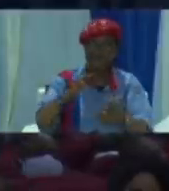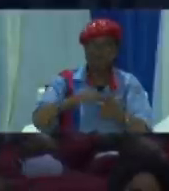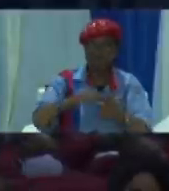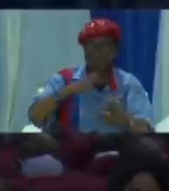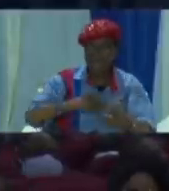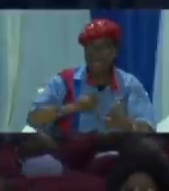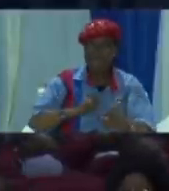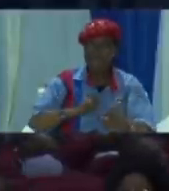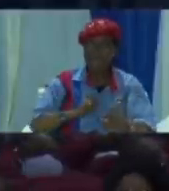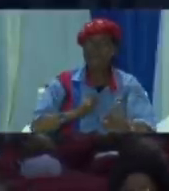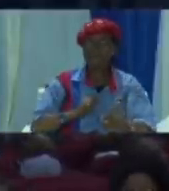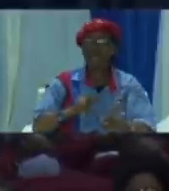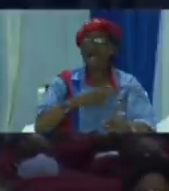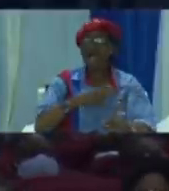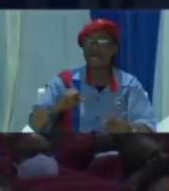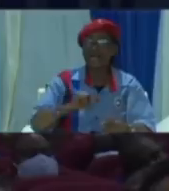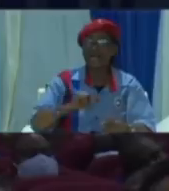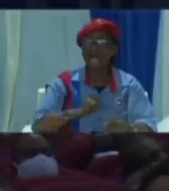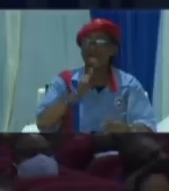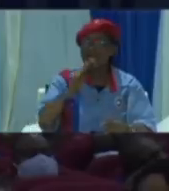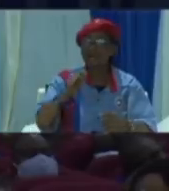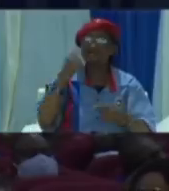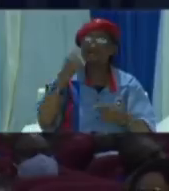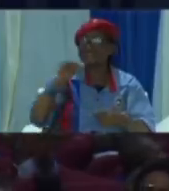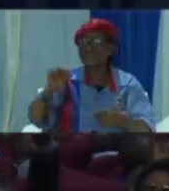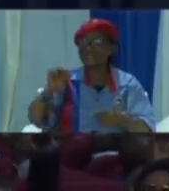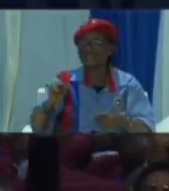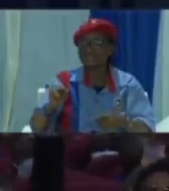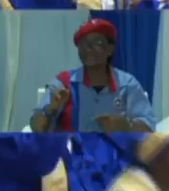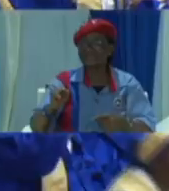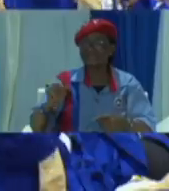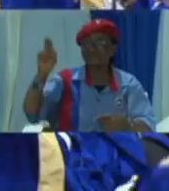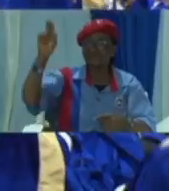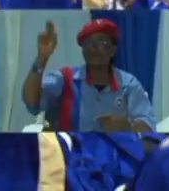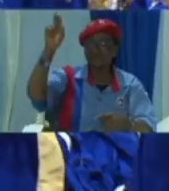saying, no more wars.